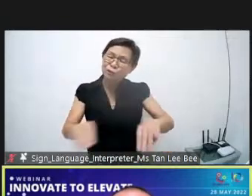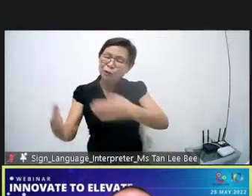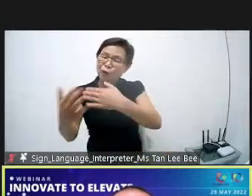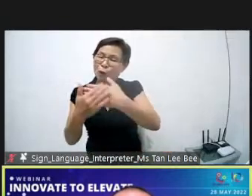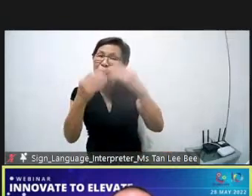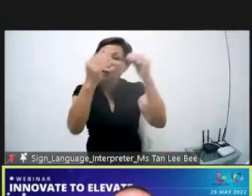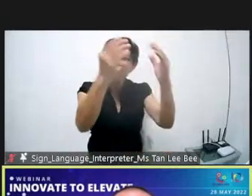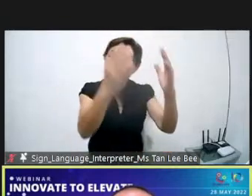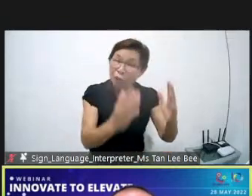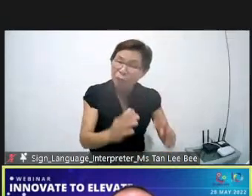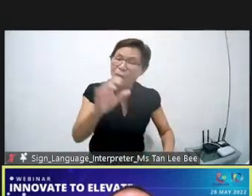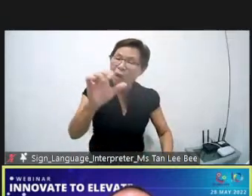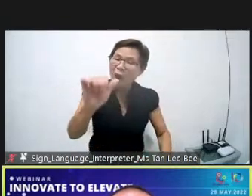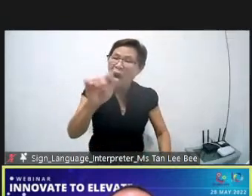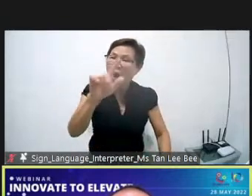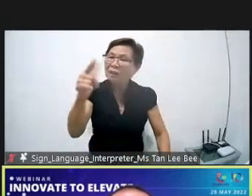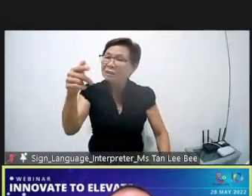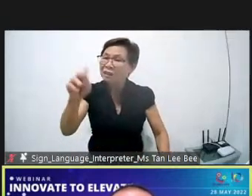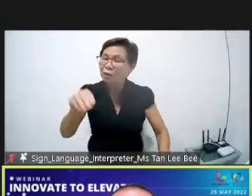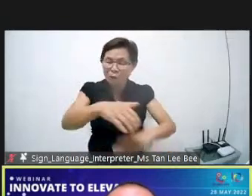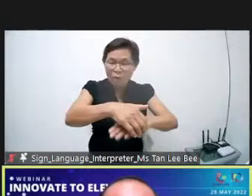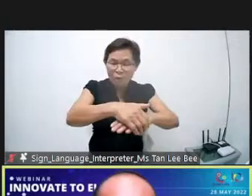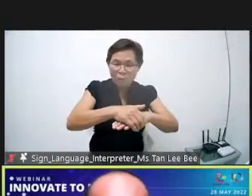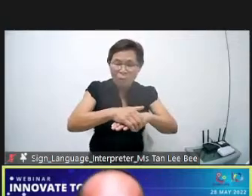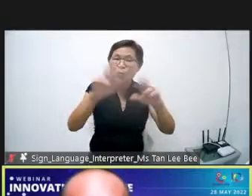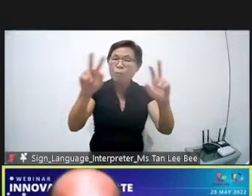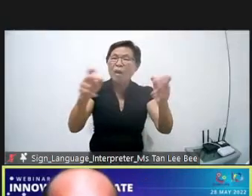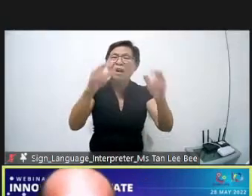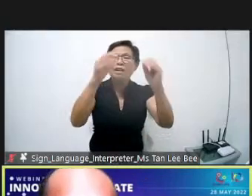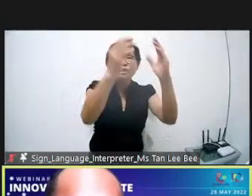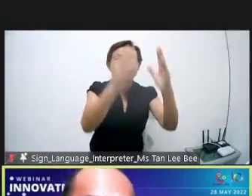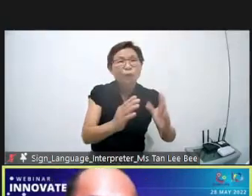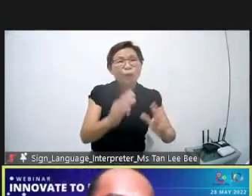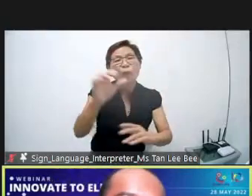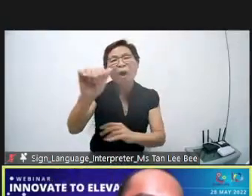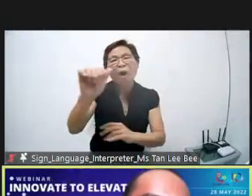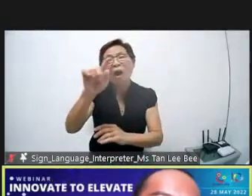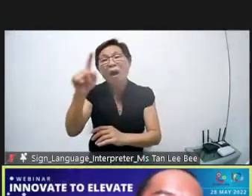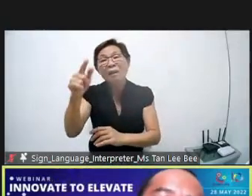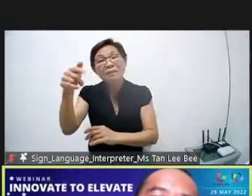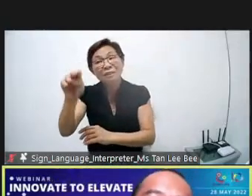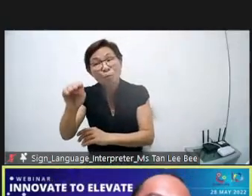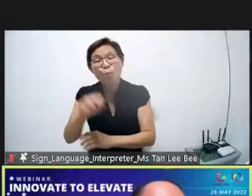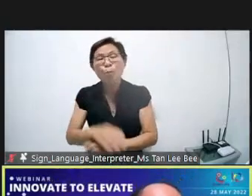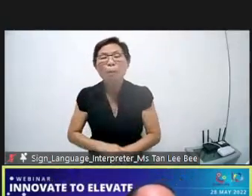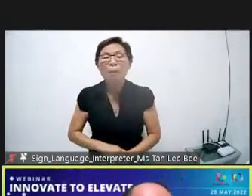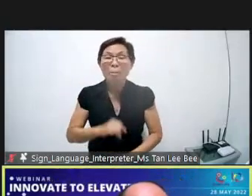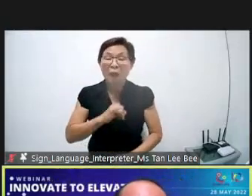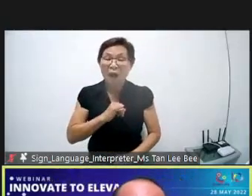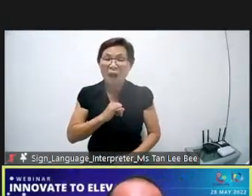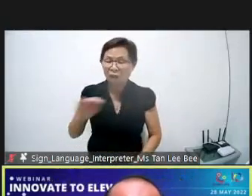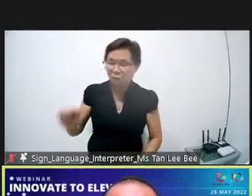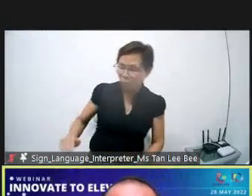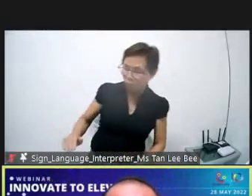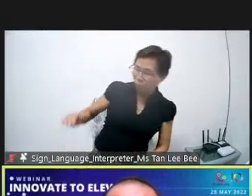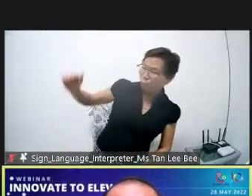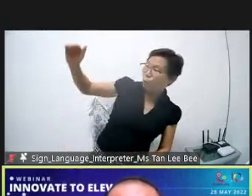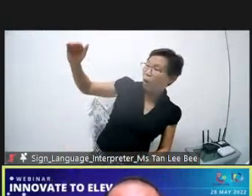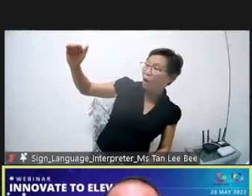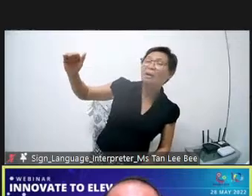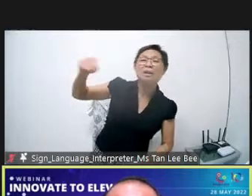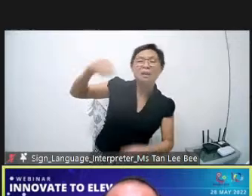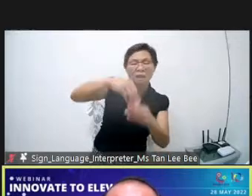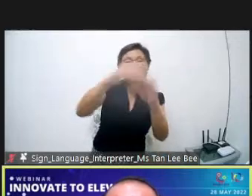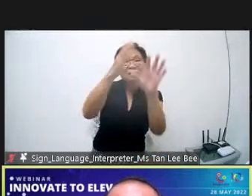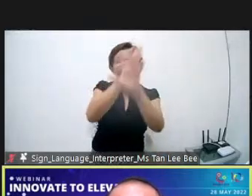in English is a teacher, so Teacher Azam. I'm grew up in Miri, Sarawak.